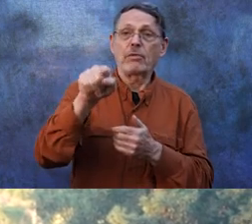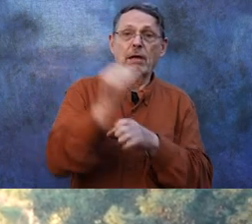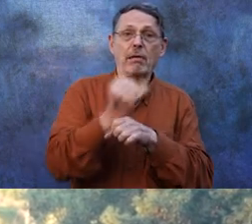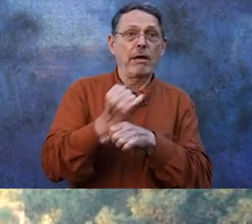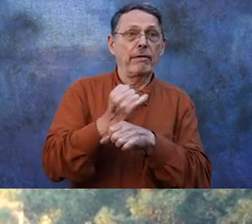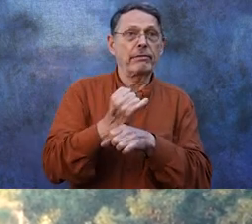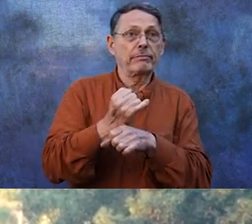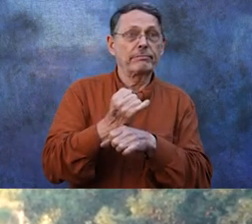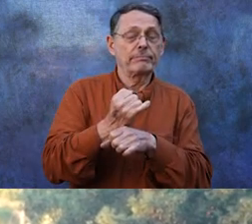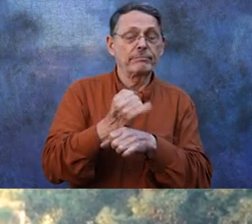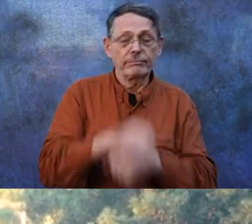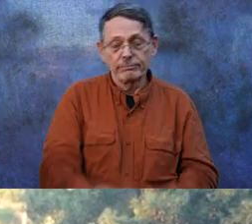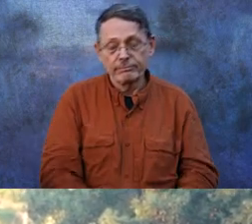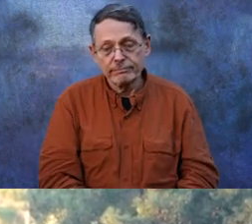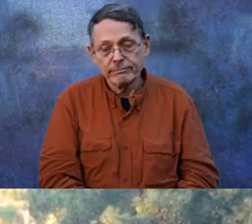isle.